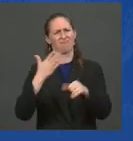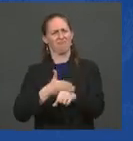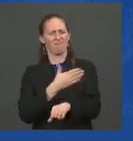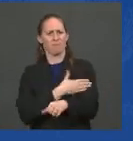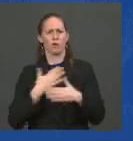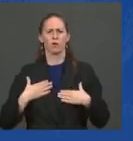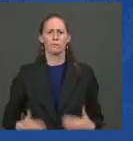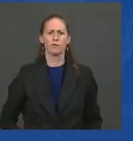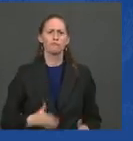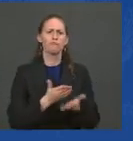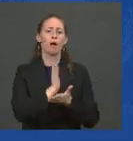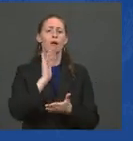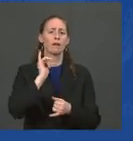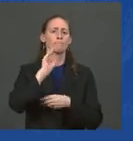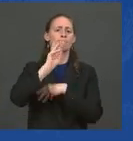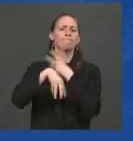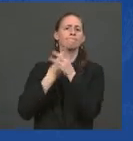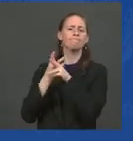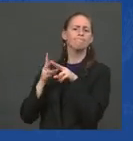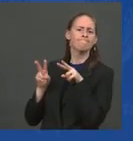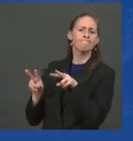affairs.